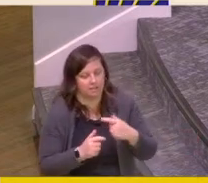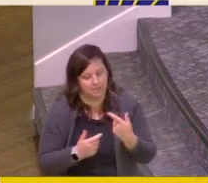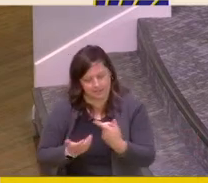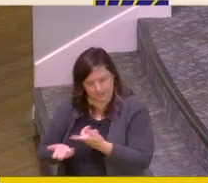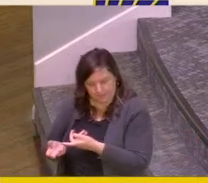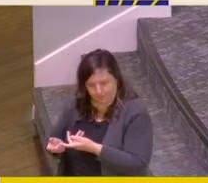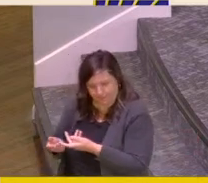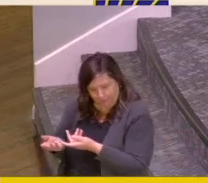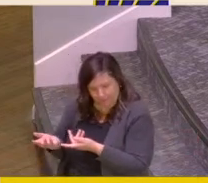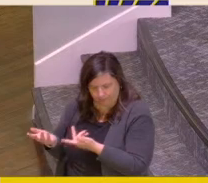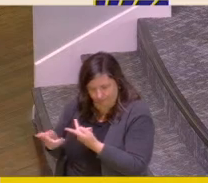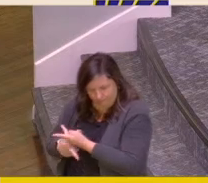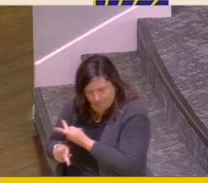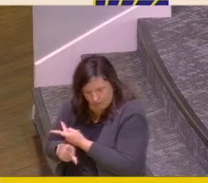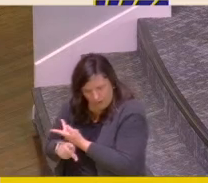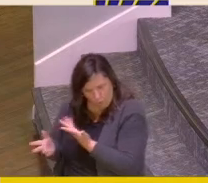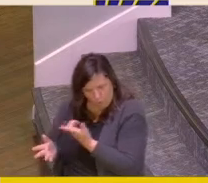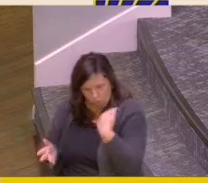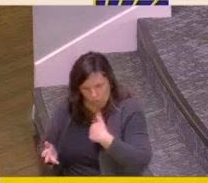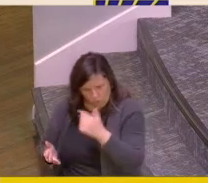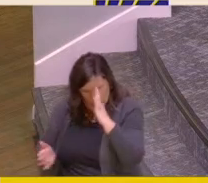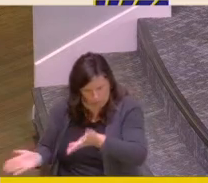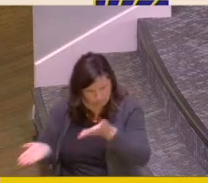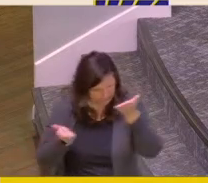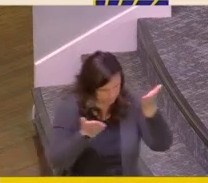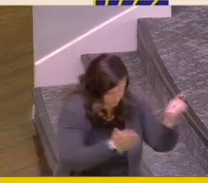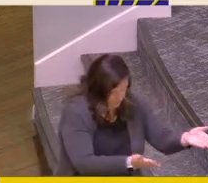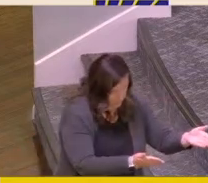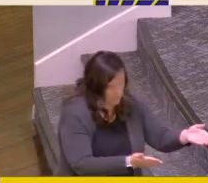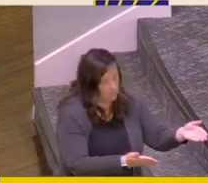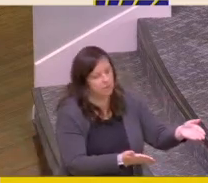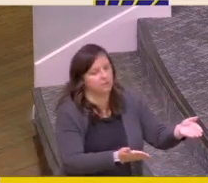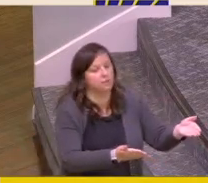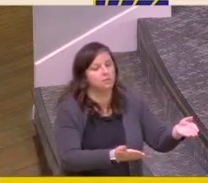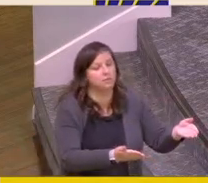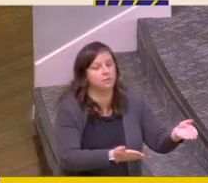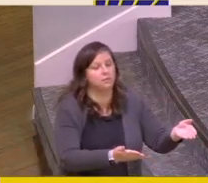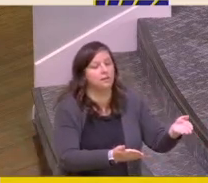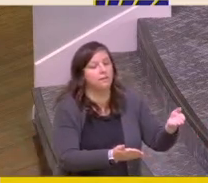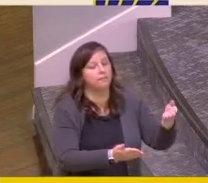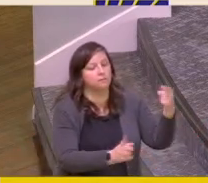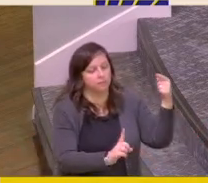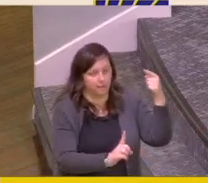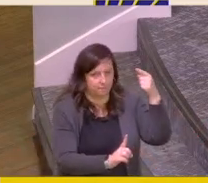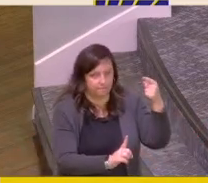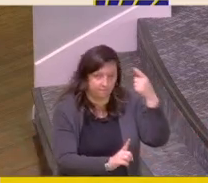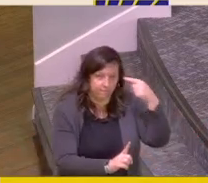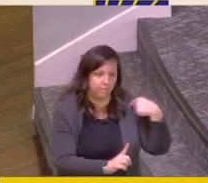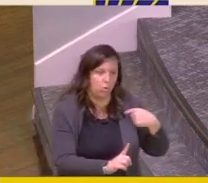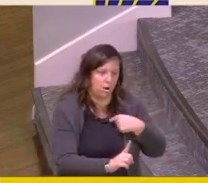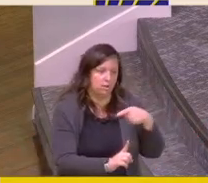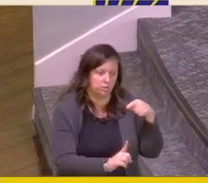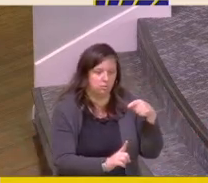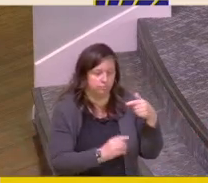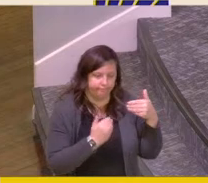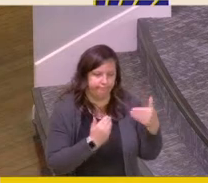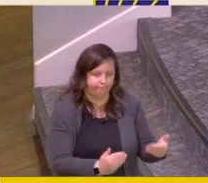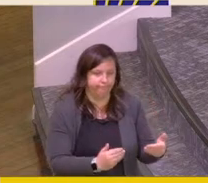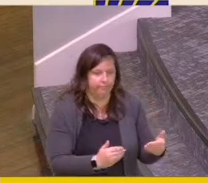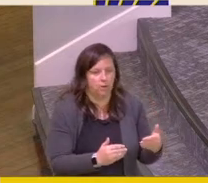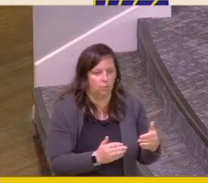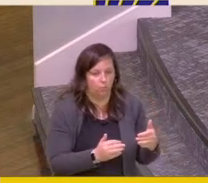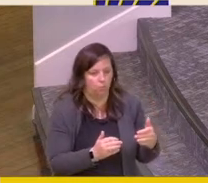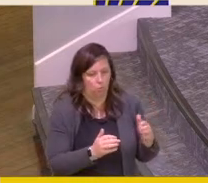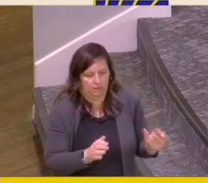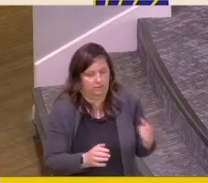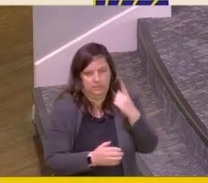moving forward so that we can have some action and traction on the use of the West Broad Street property. So I hope that gives a summary of